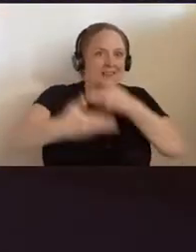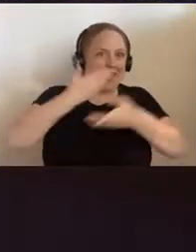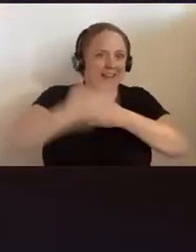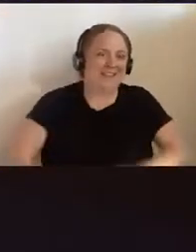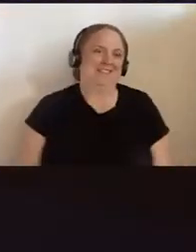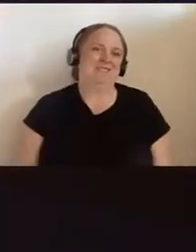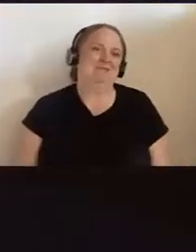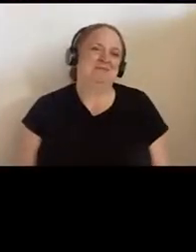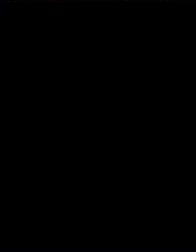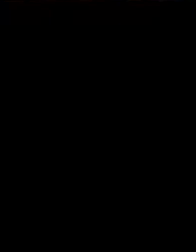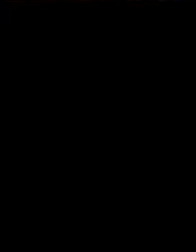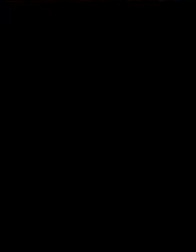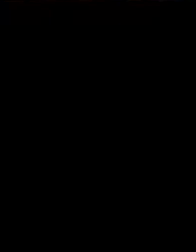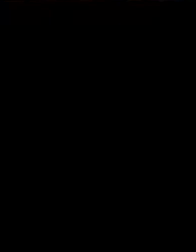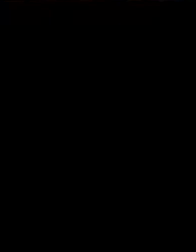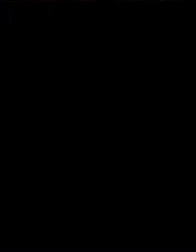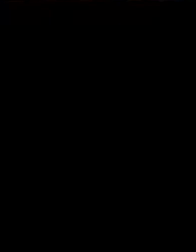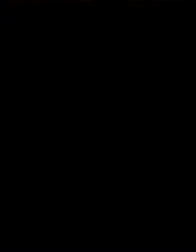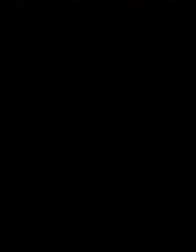Lots of bit of illustration.